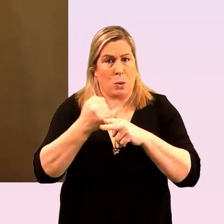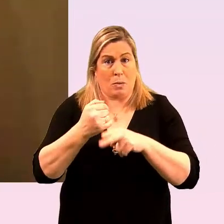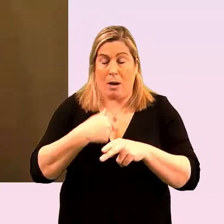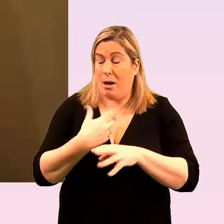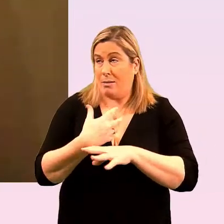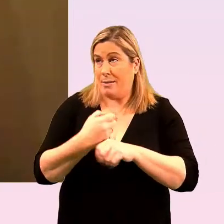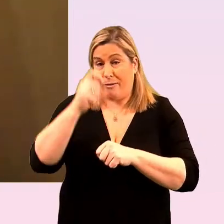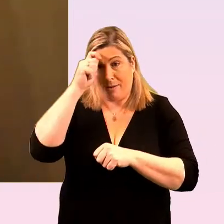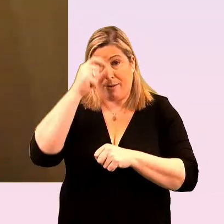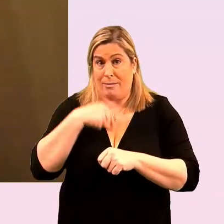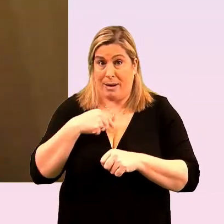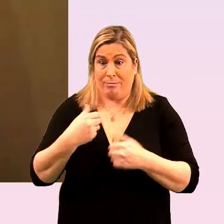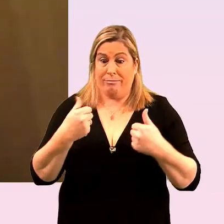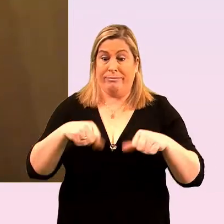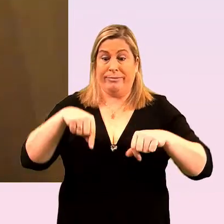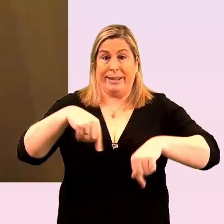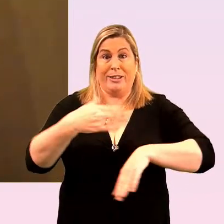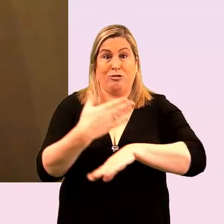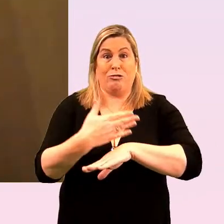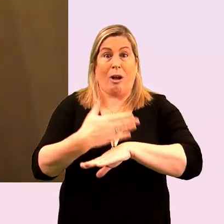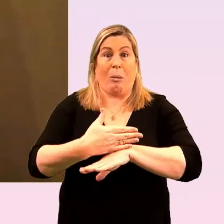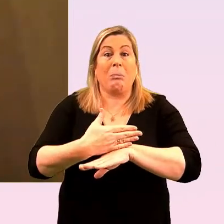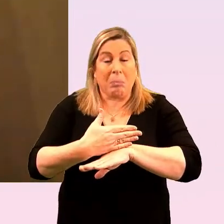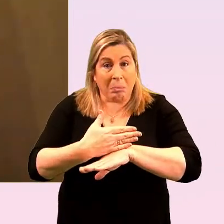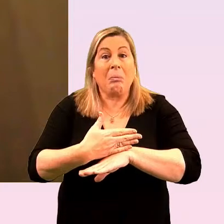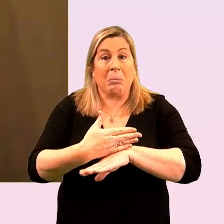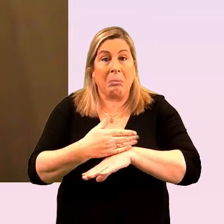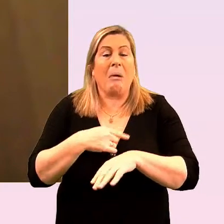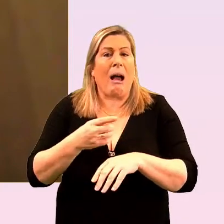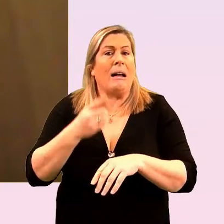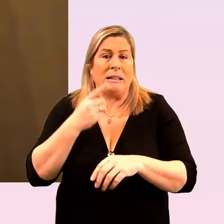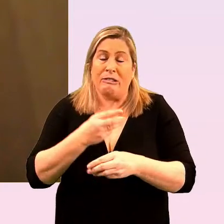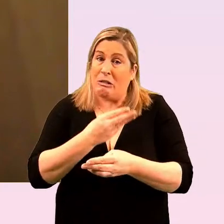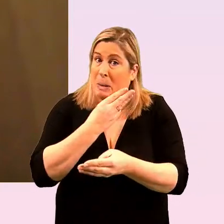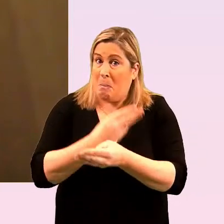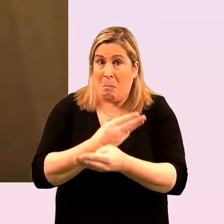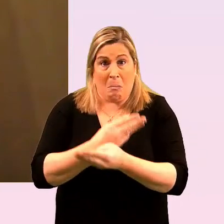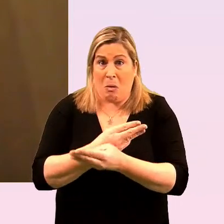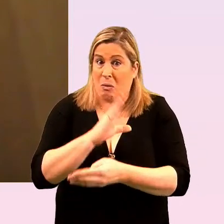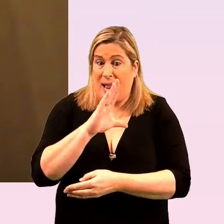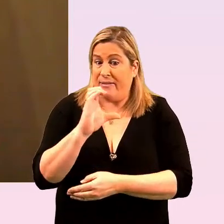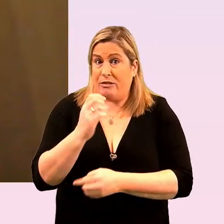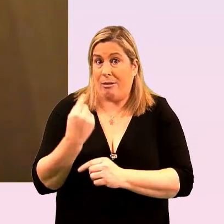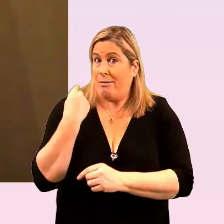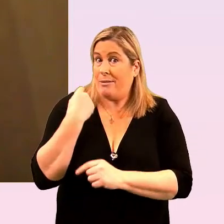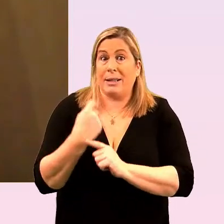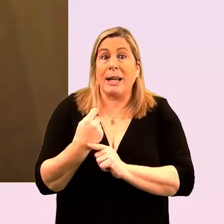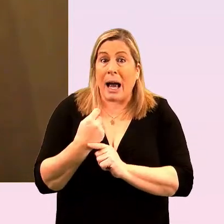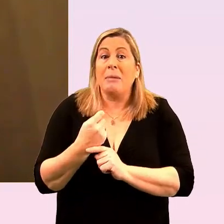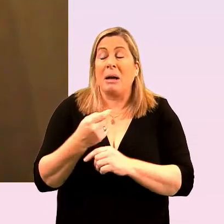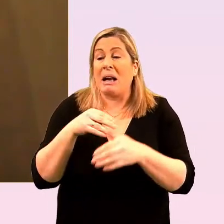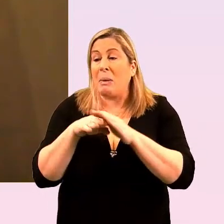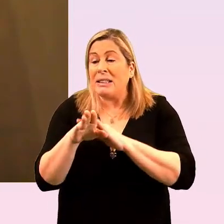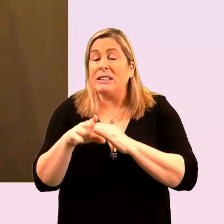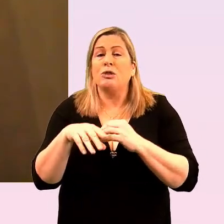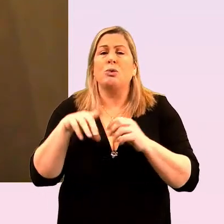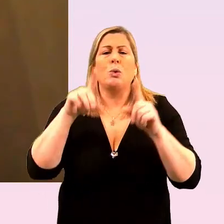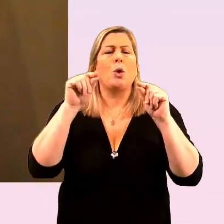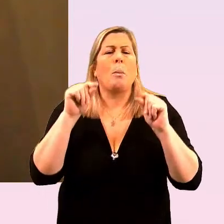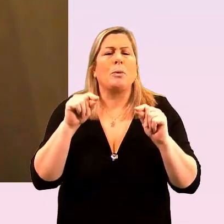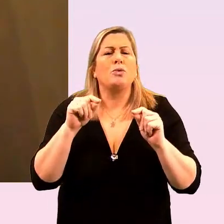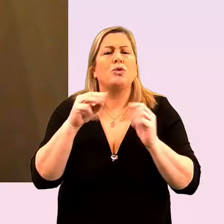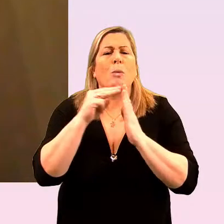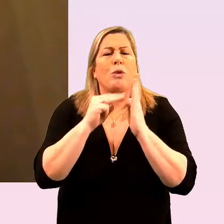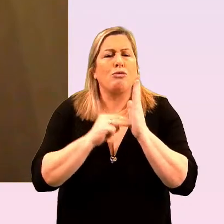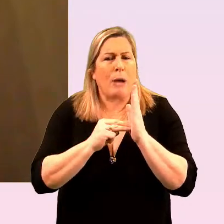would ended up here. I actually did a fairly poor leaving cert, and I went into computer programming on